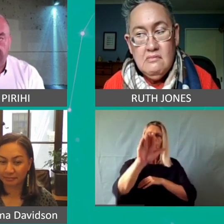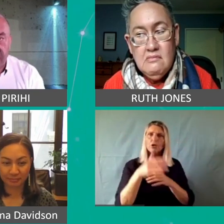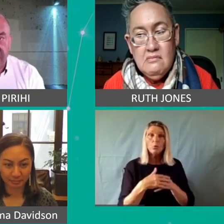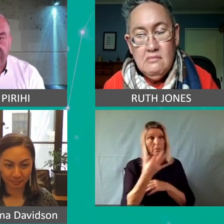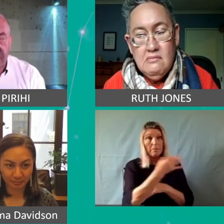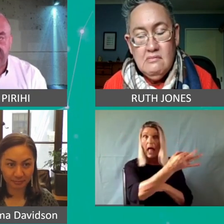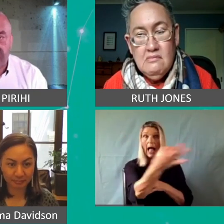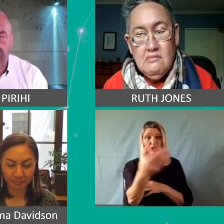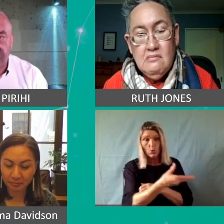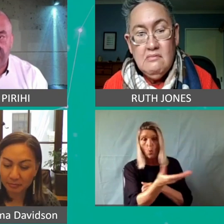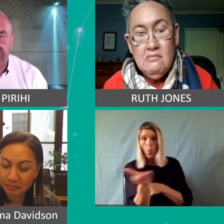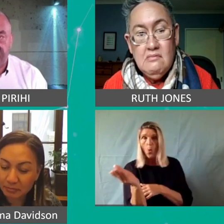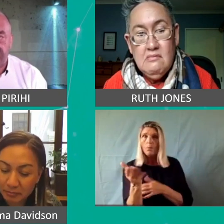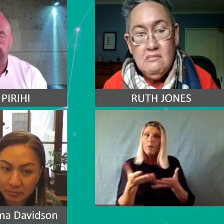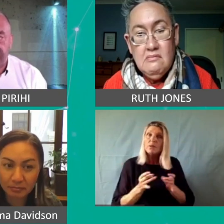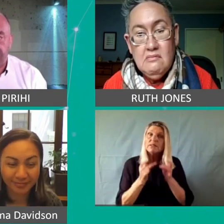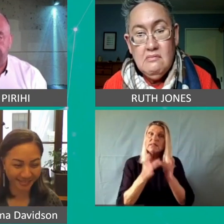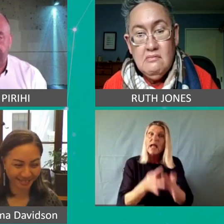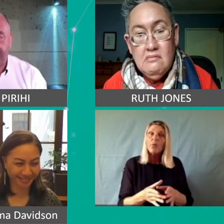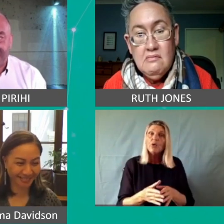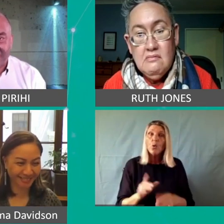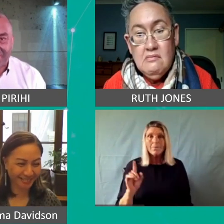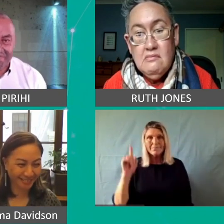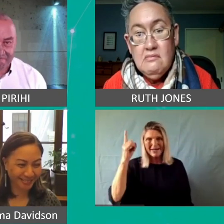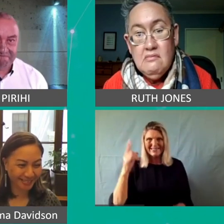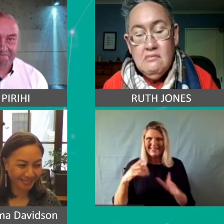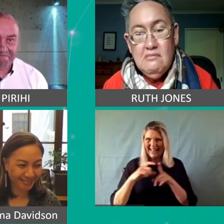panel, and we might start with you, Minister Davidson.